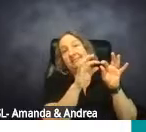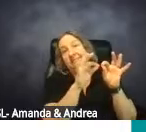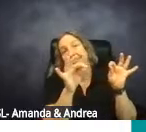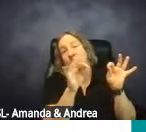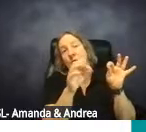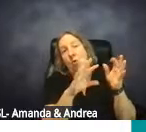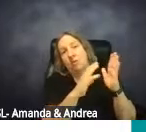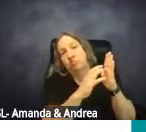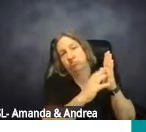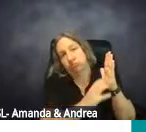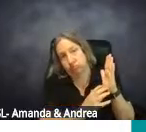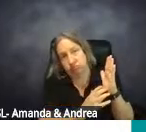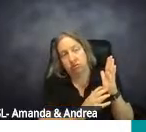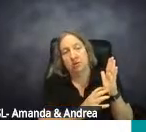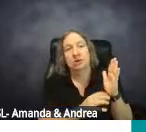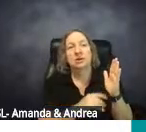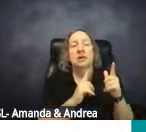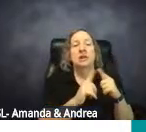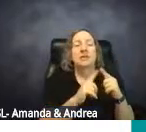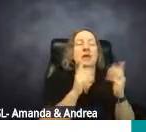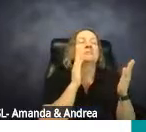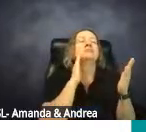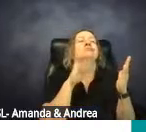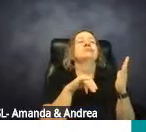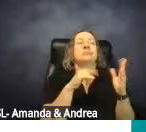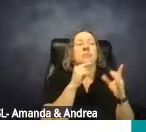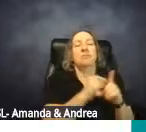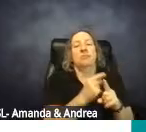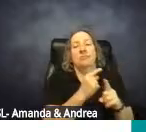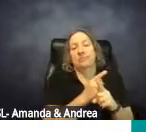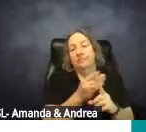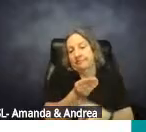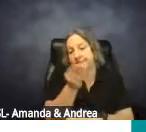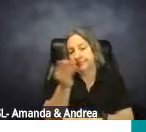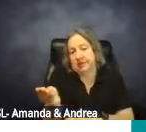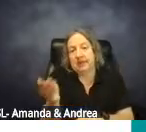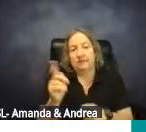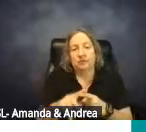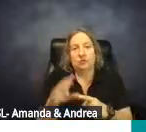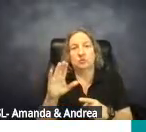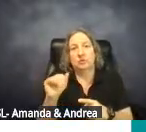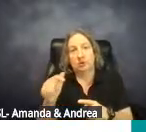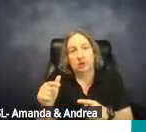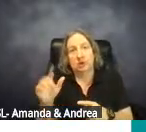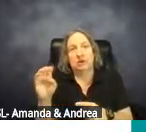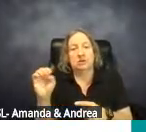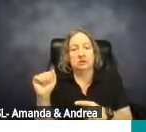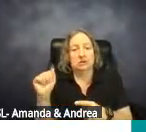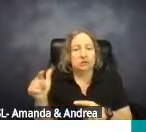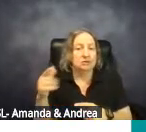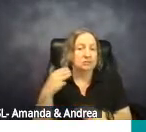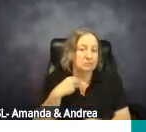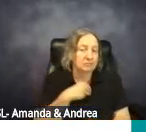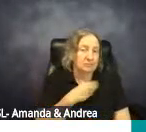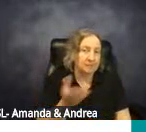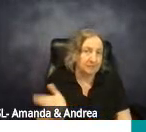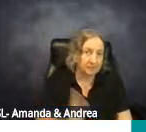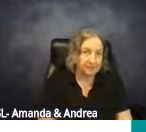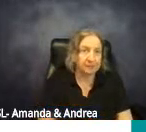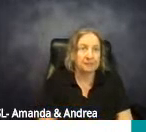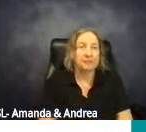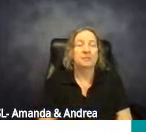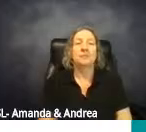of the message for them to be identified and distributed to CAG and EAG